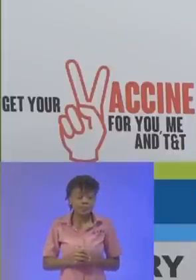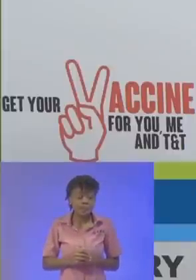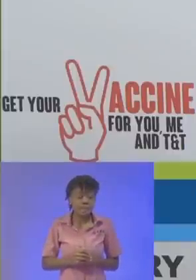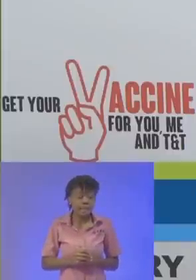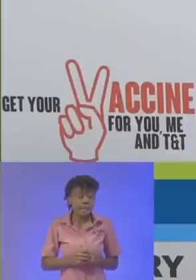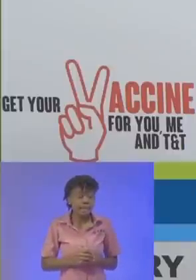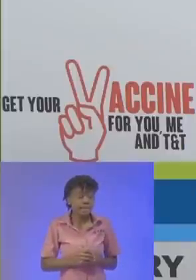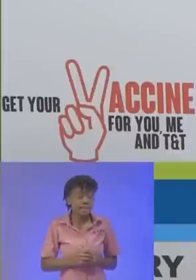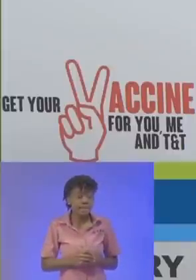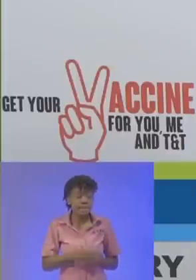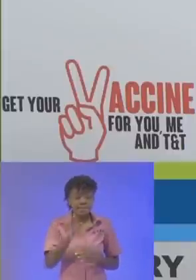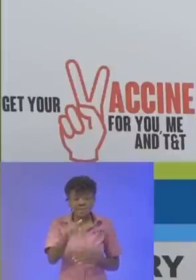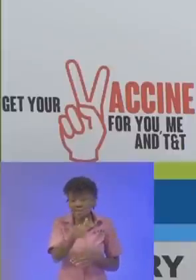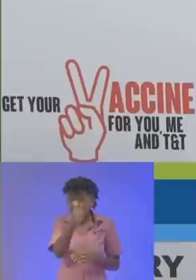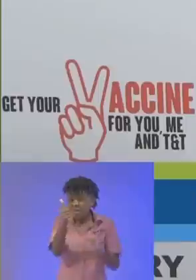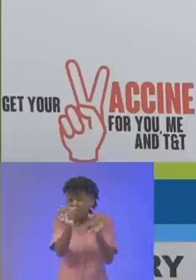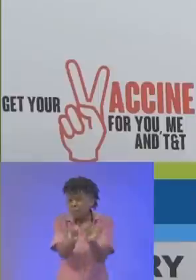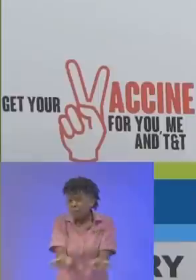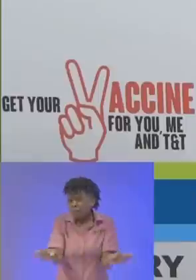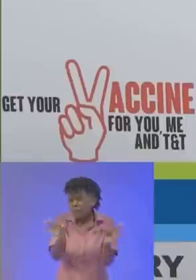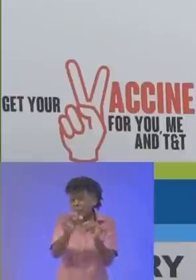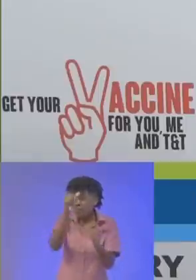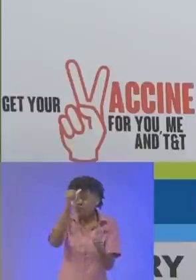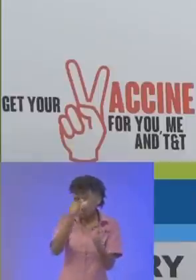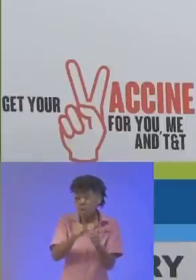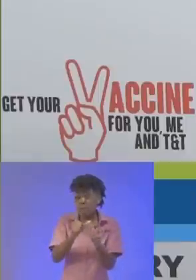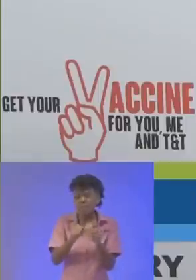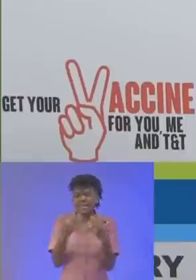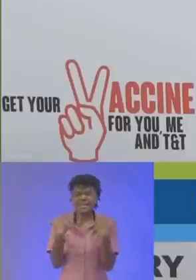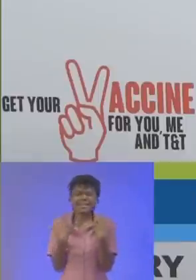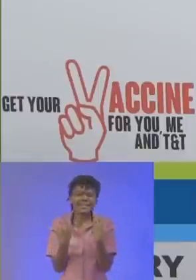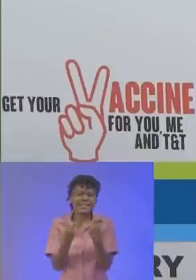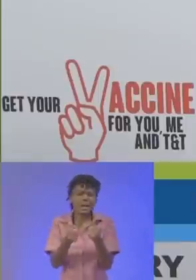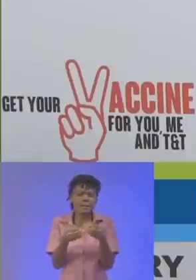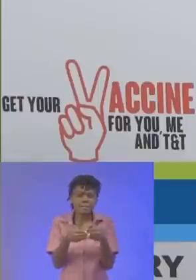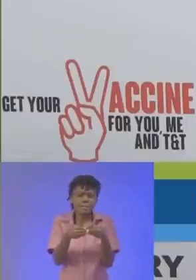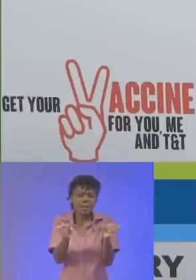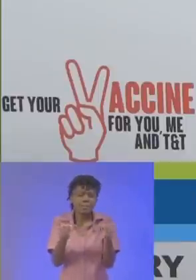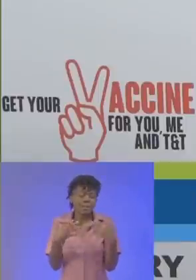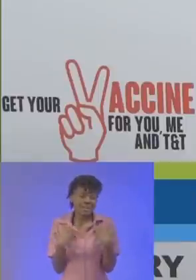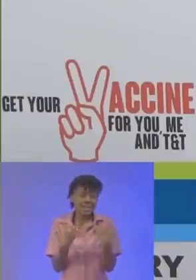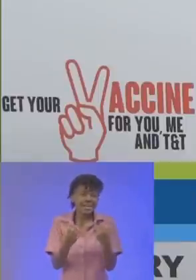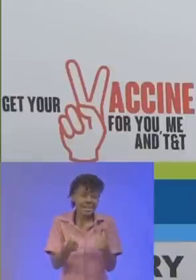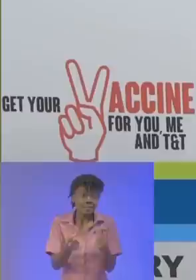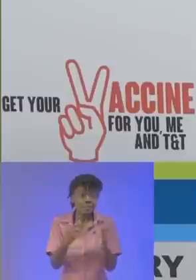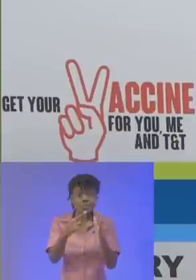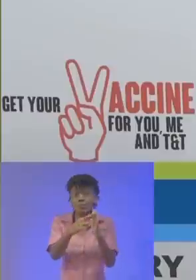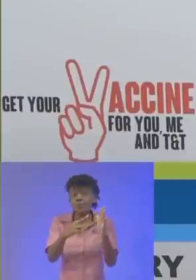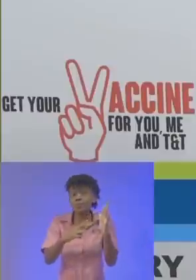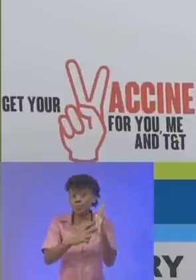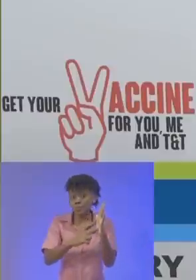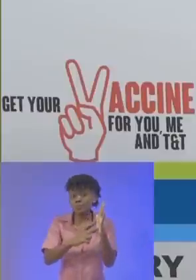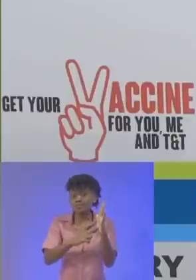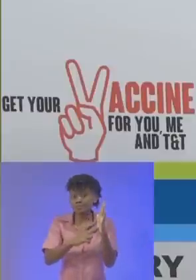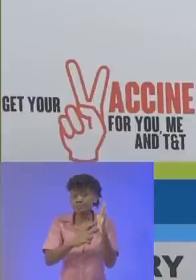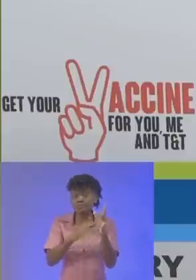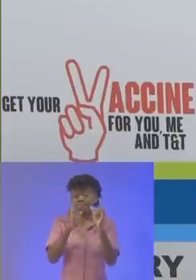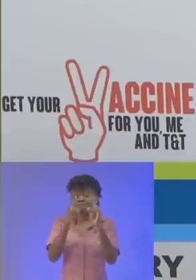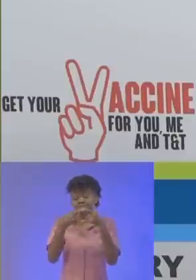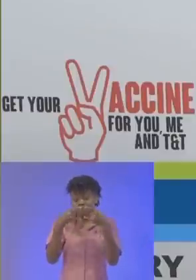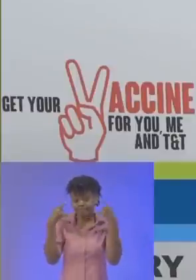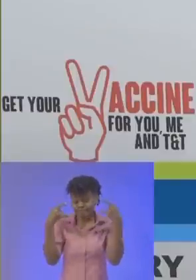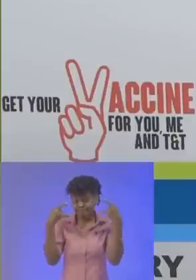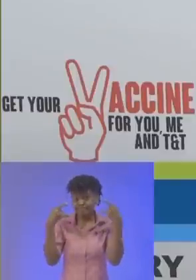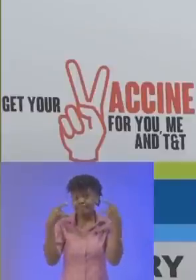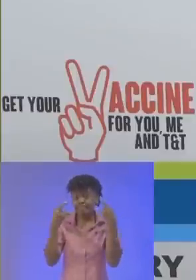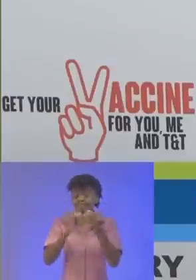measures. Let us continue to wash our hands, watch our distance, and wear our masks properly. Thank you